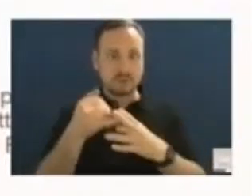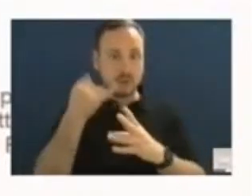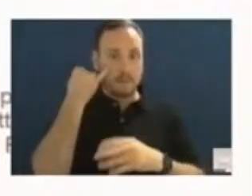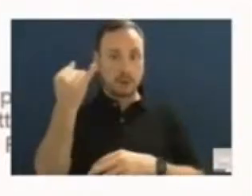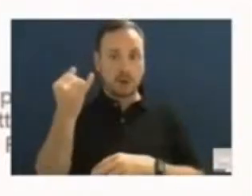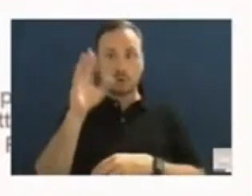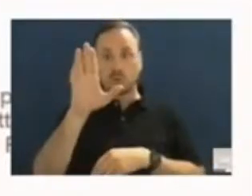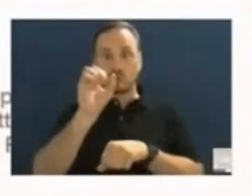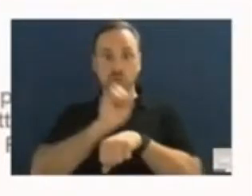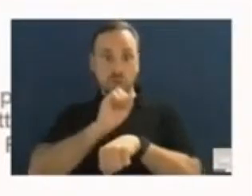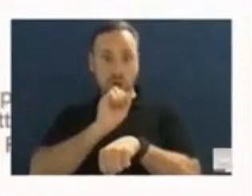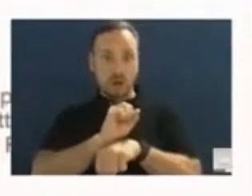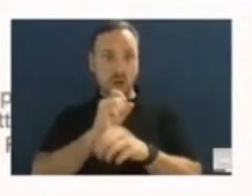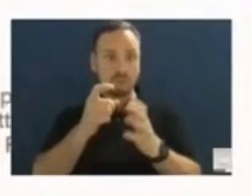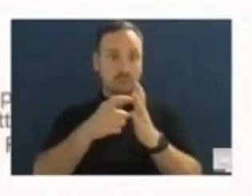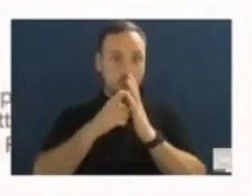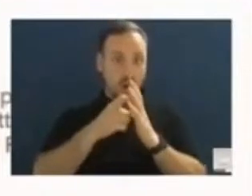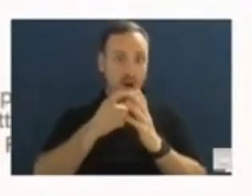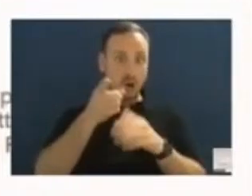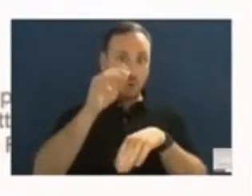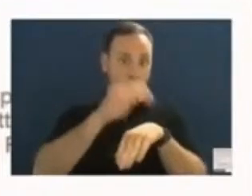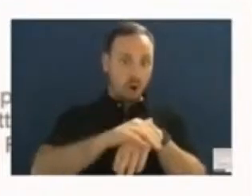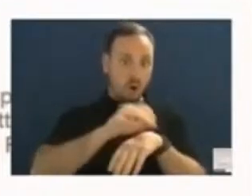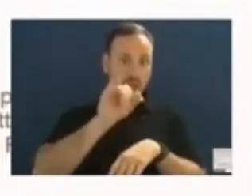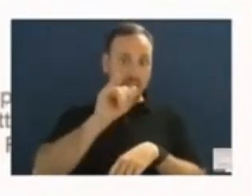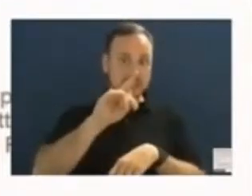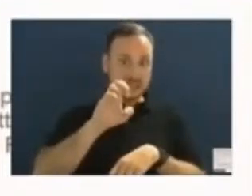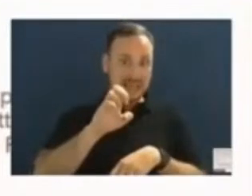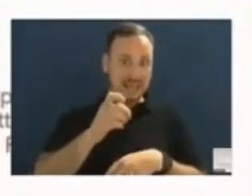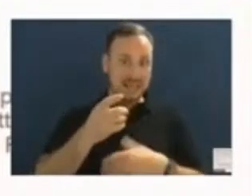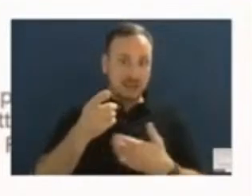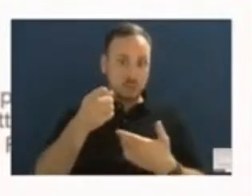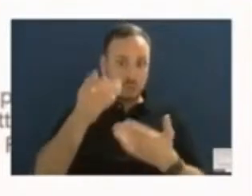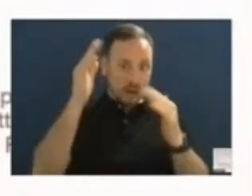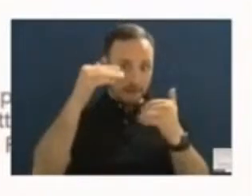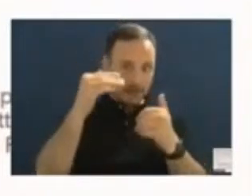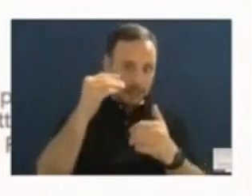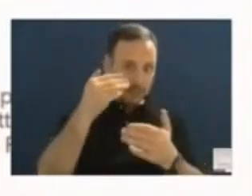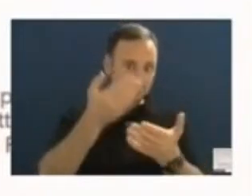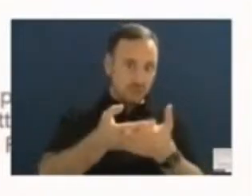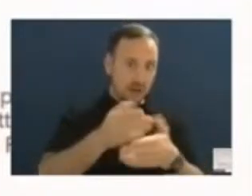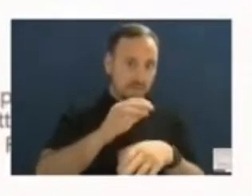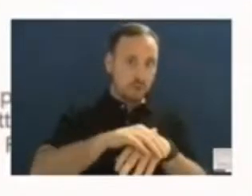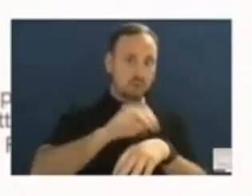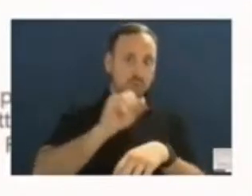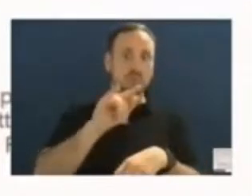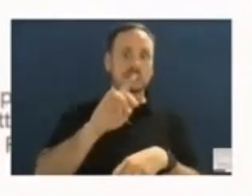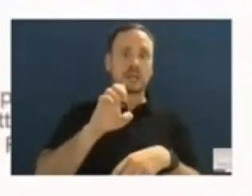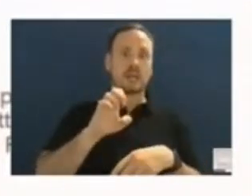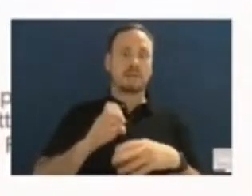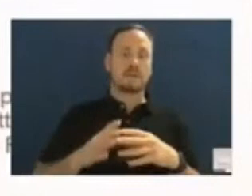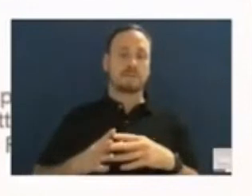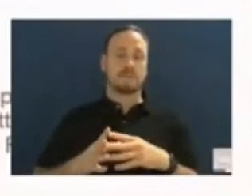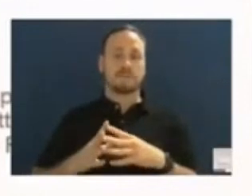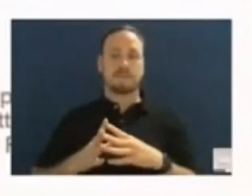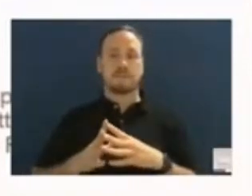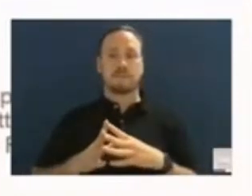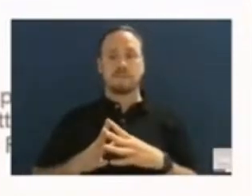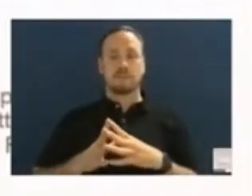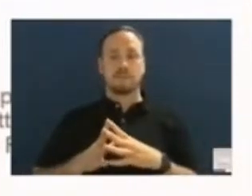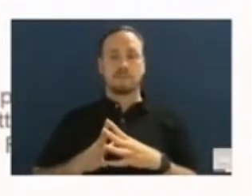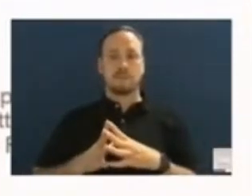to perform these services, you would be expected to come on site to do that. However, for the most part, teachers and instructional support